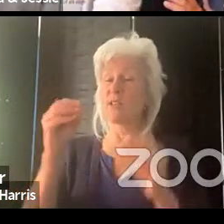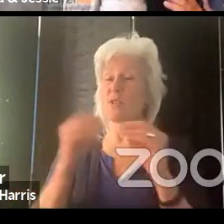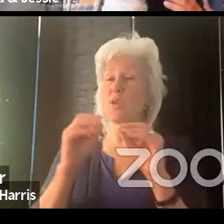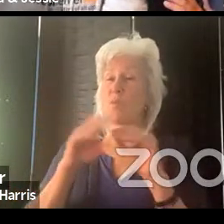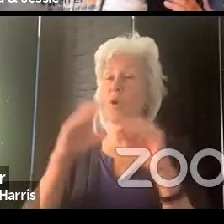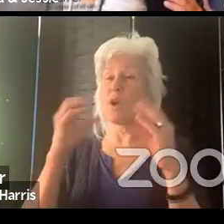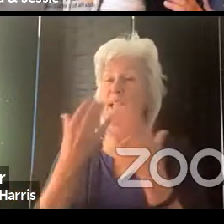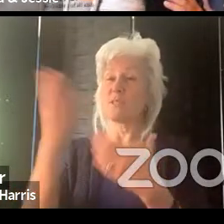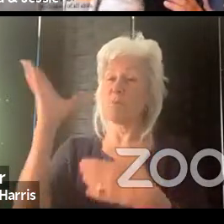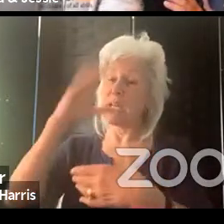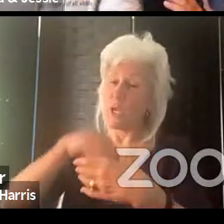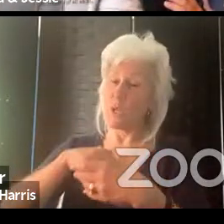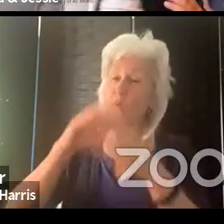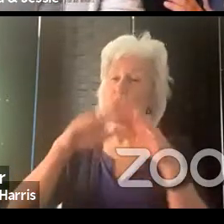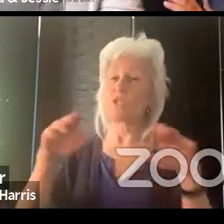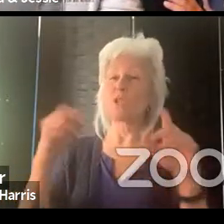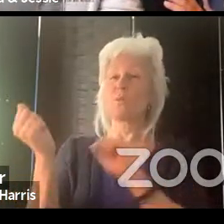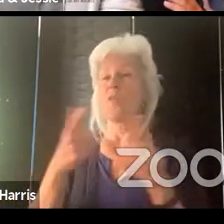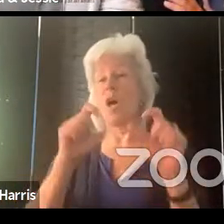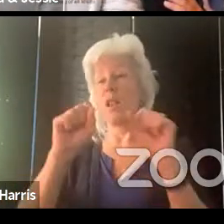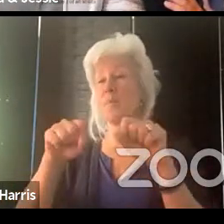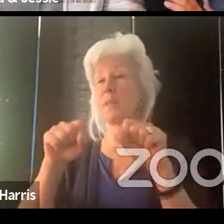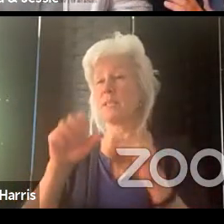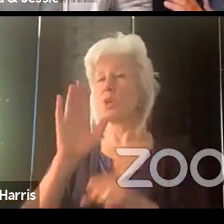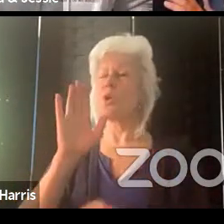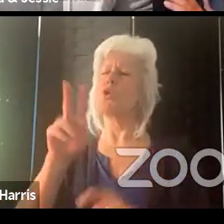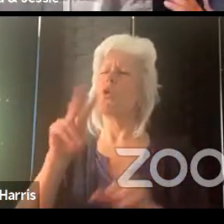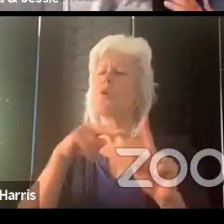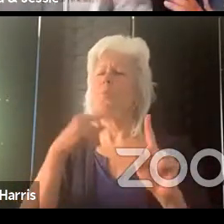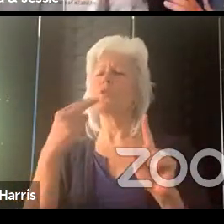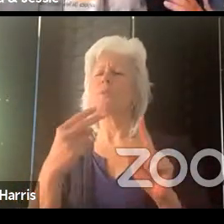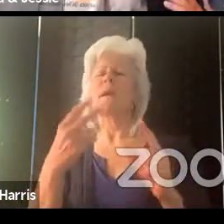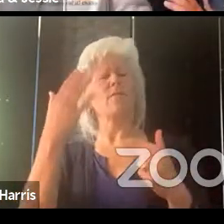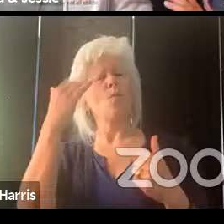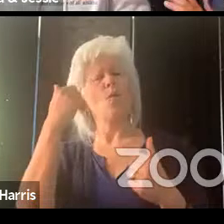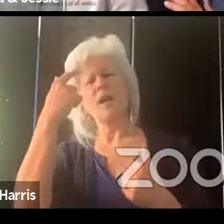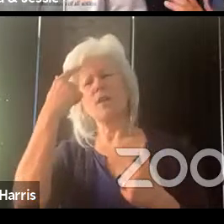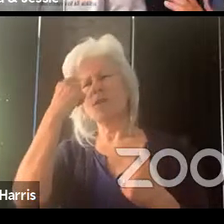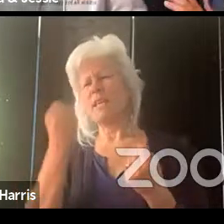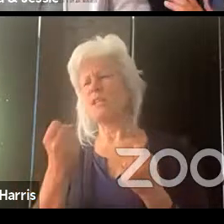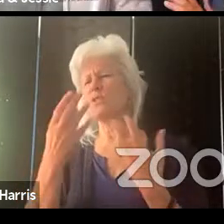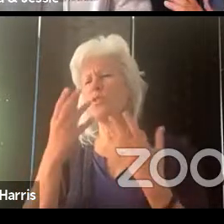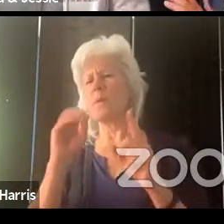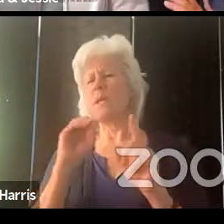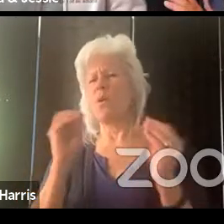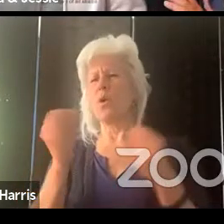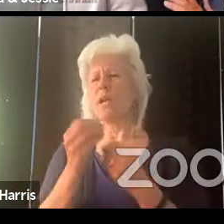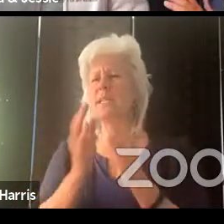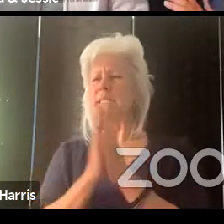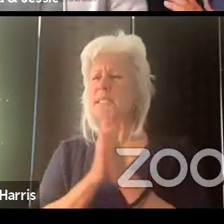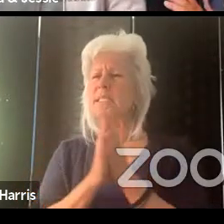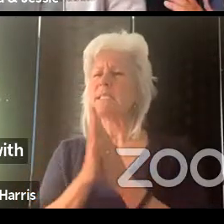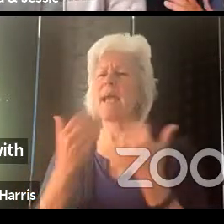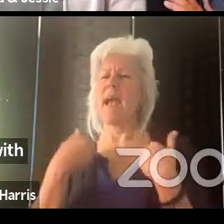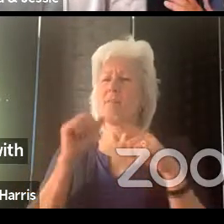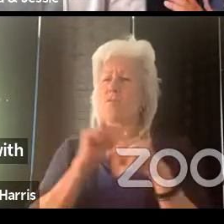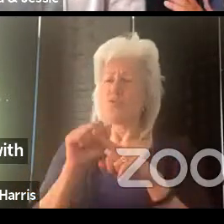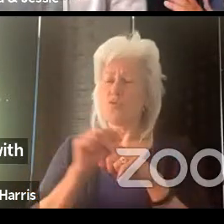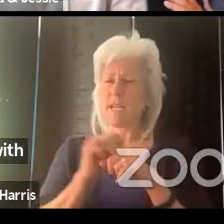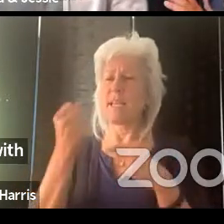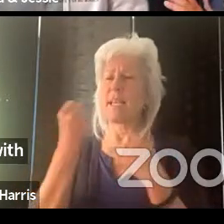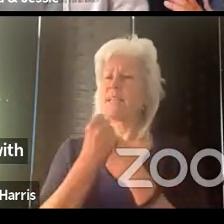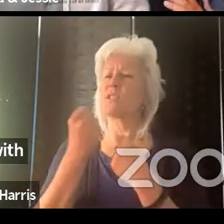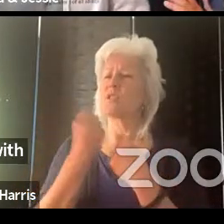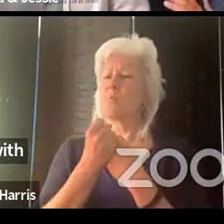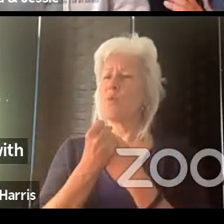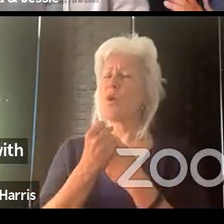of all abilities. From your perspective, why do you suppose so many organizations are eager to have this training and support